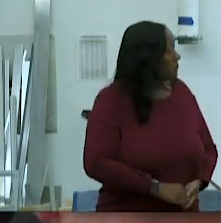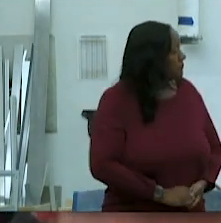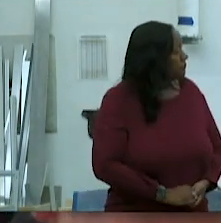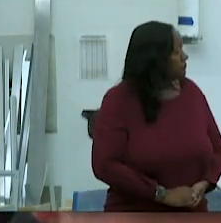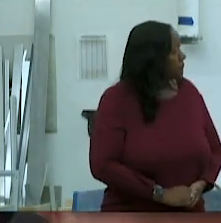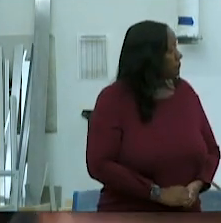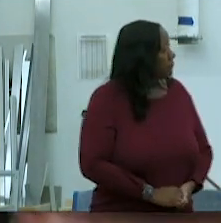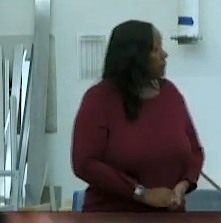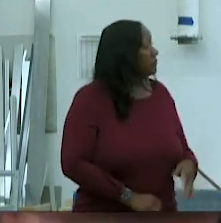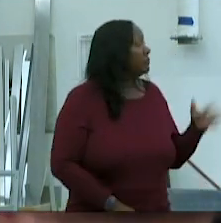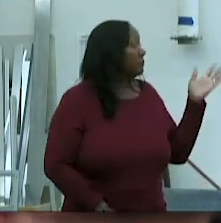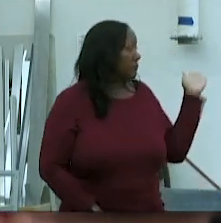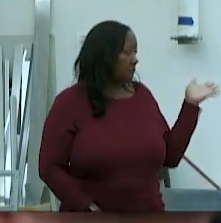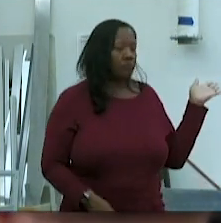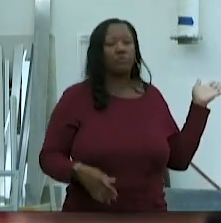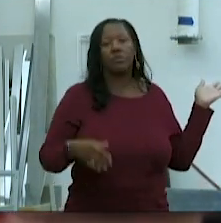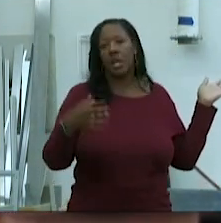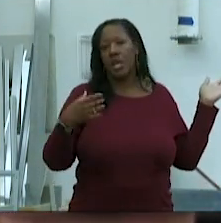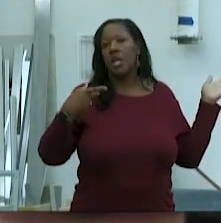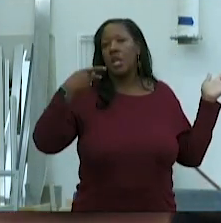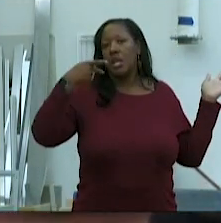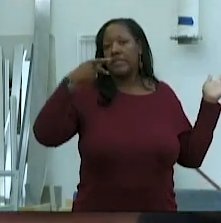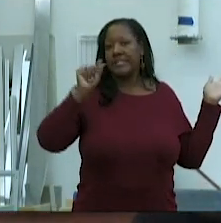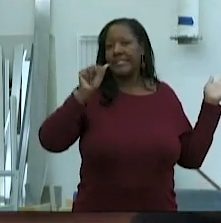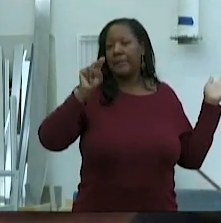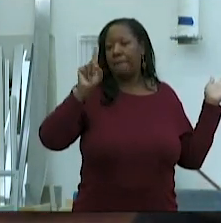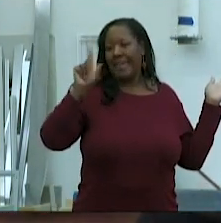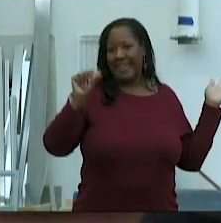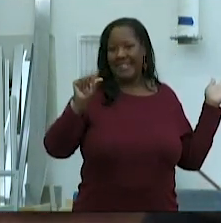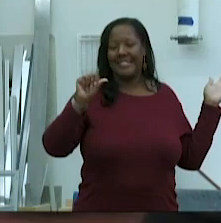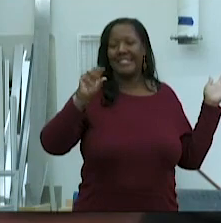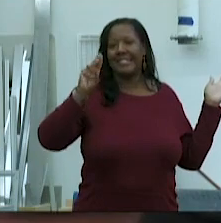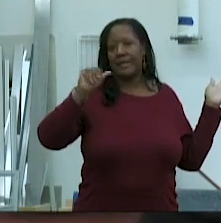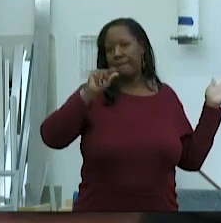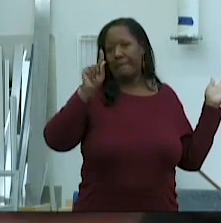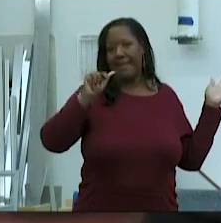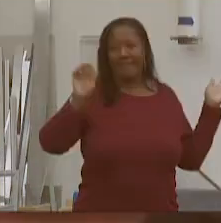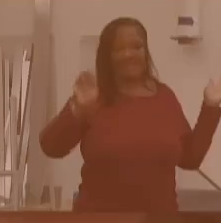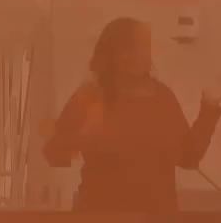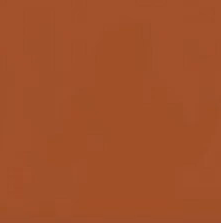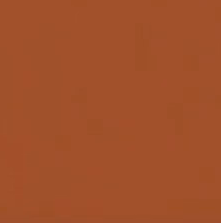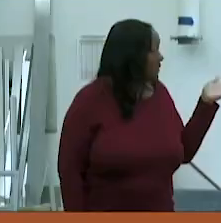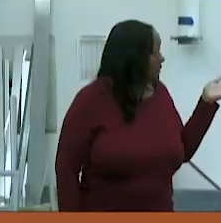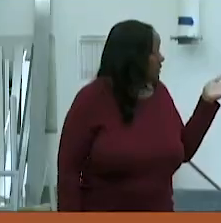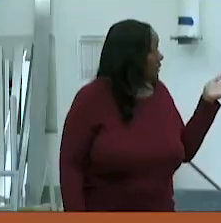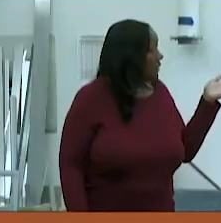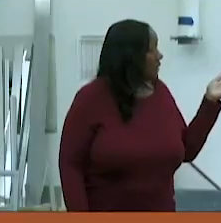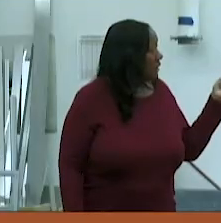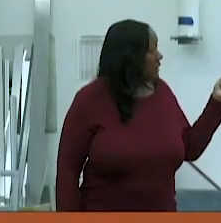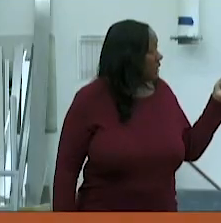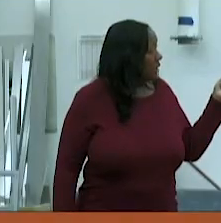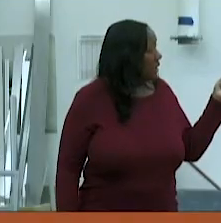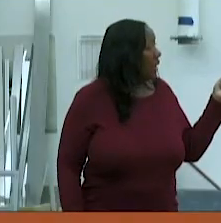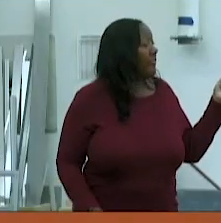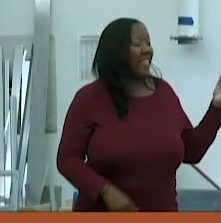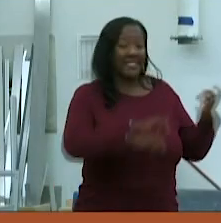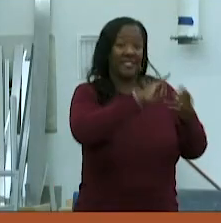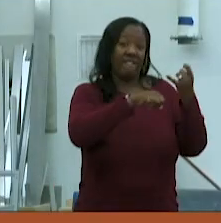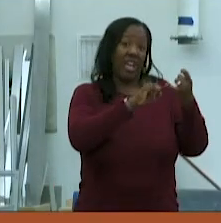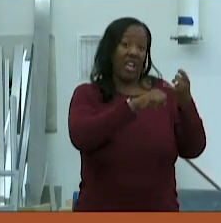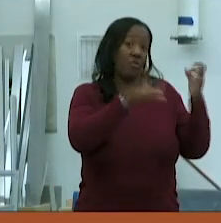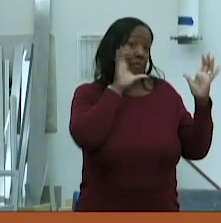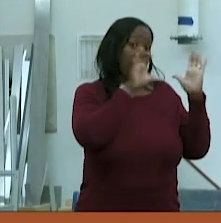This one is the prototype for the Panda Interactive, the Panda Maze Interactive, but as you can see there in the photo is the final one.